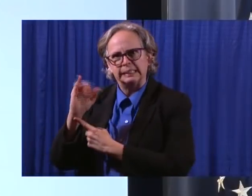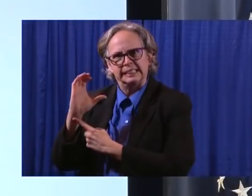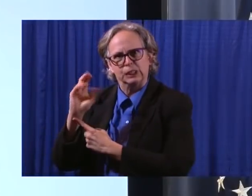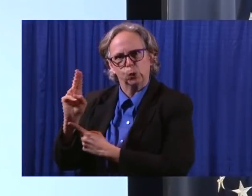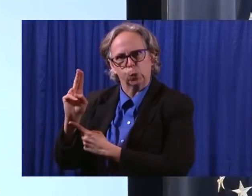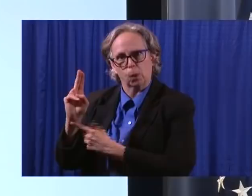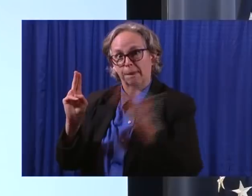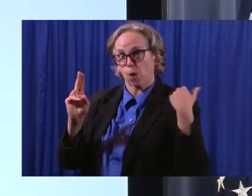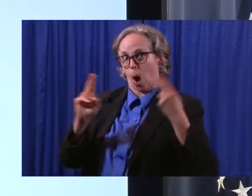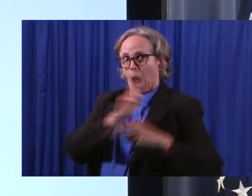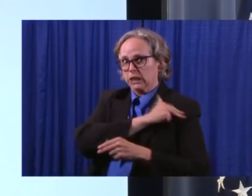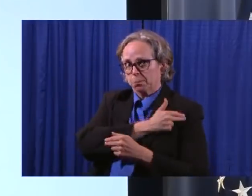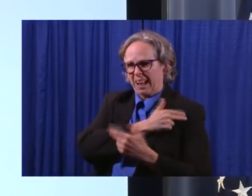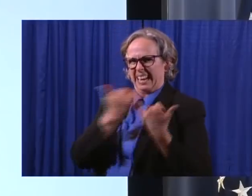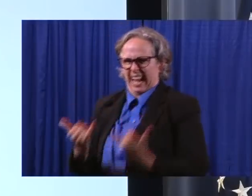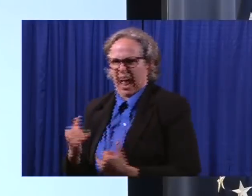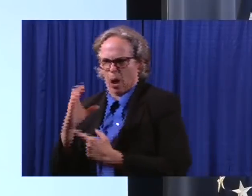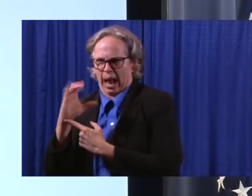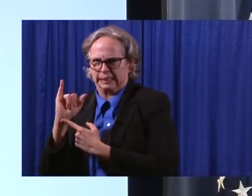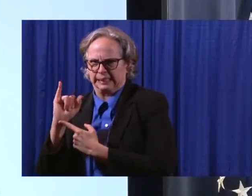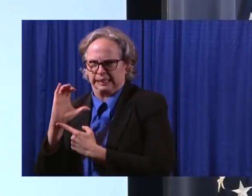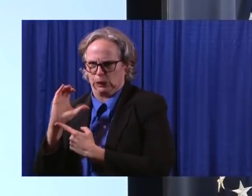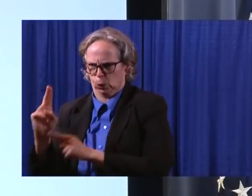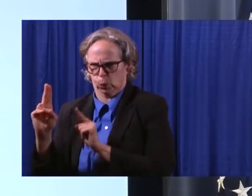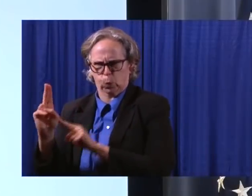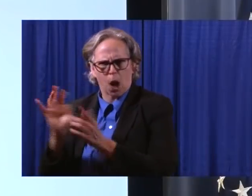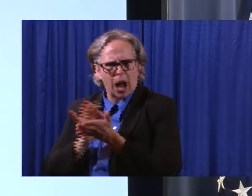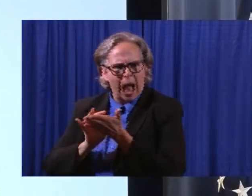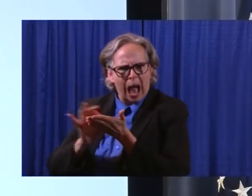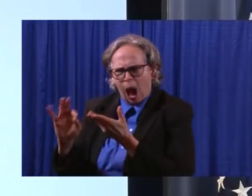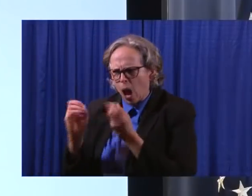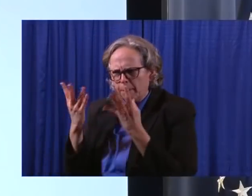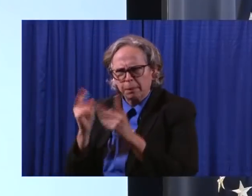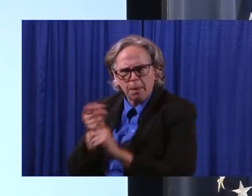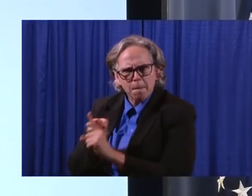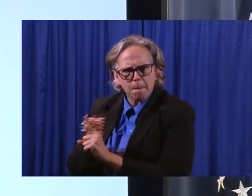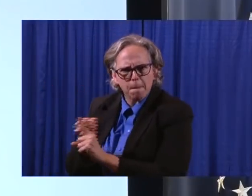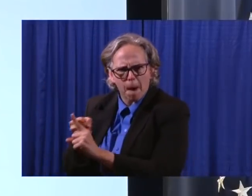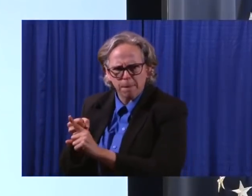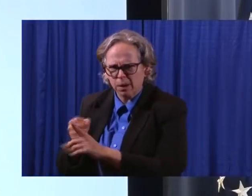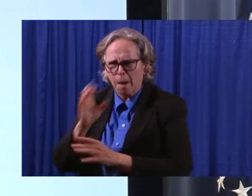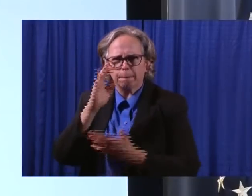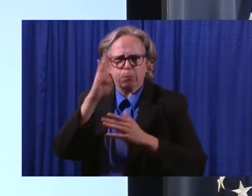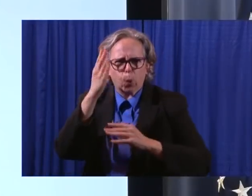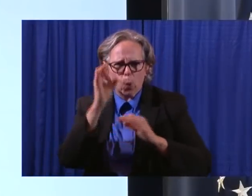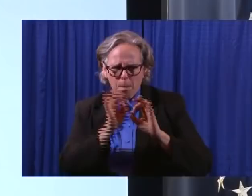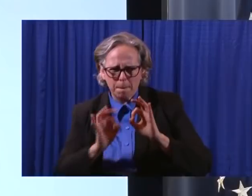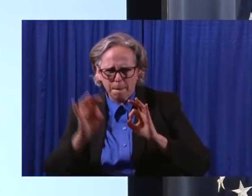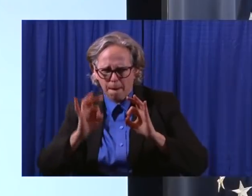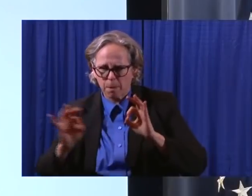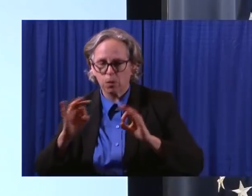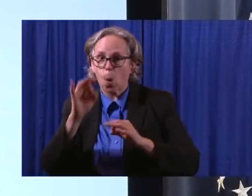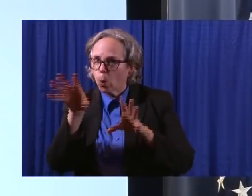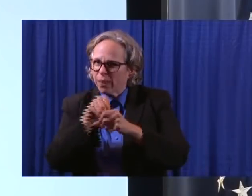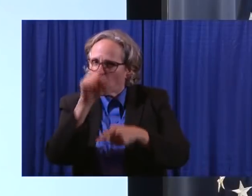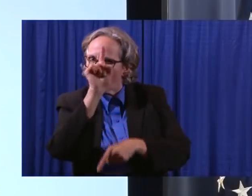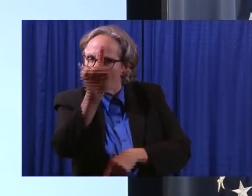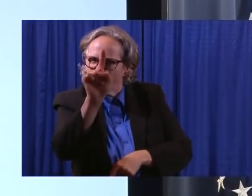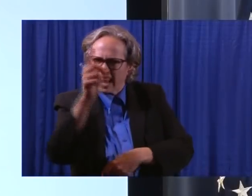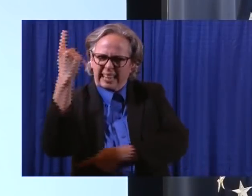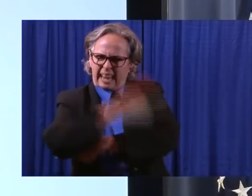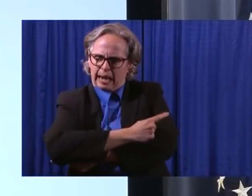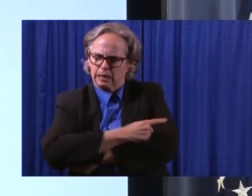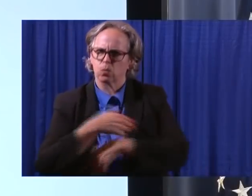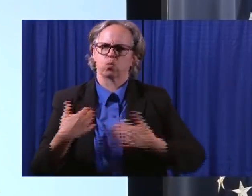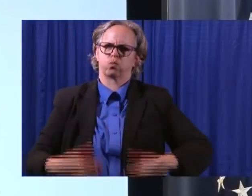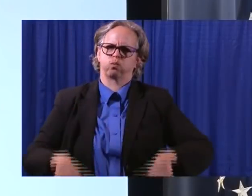ill and required to be in an ICU. So again, each blue dot represents a day. And on the left-hand side is the number of